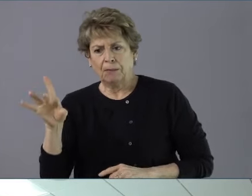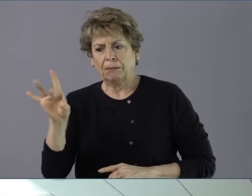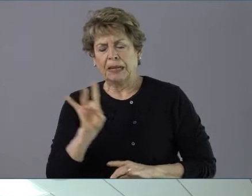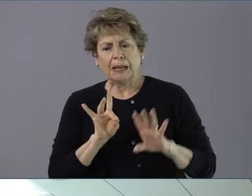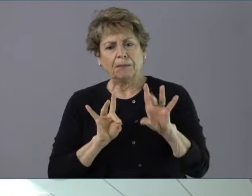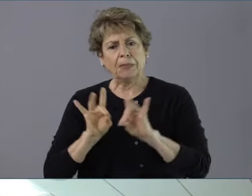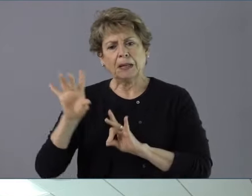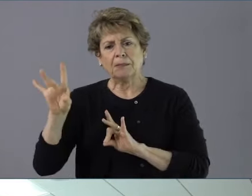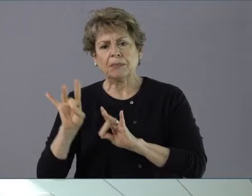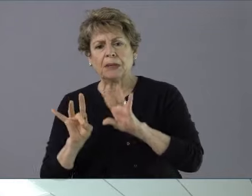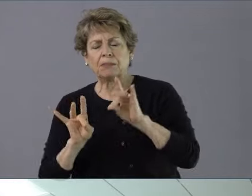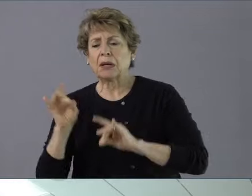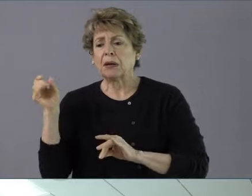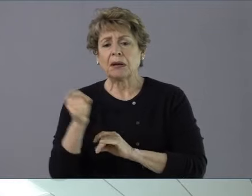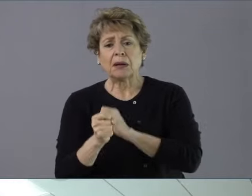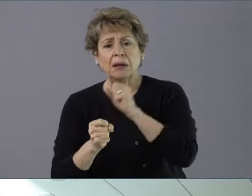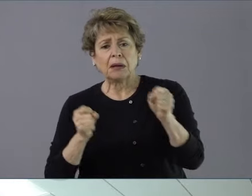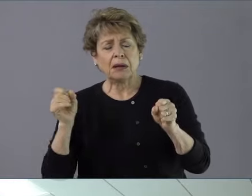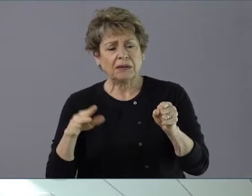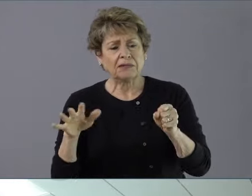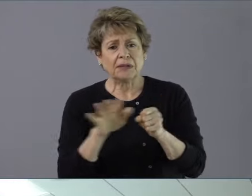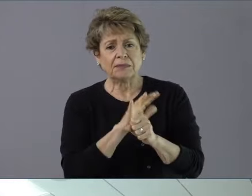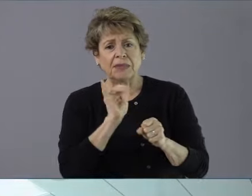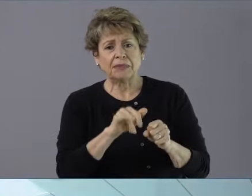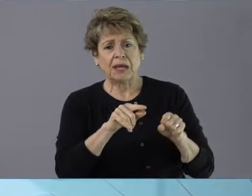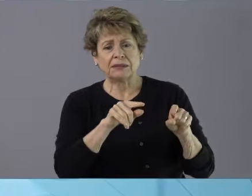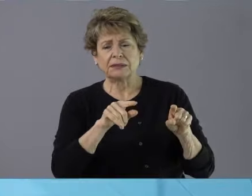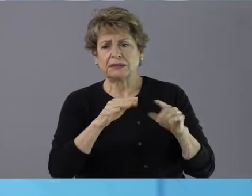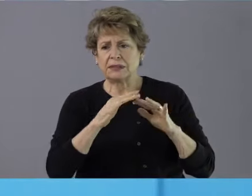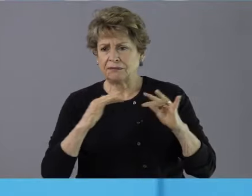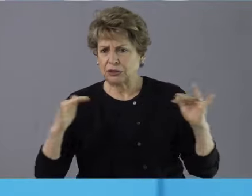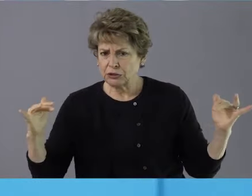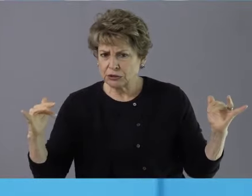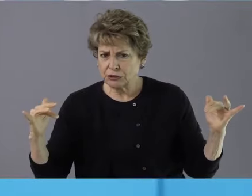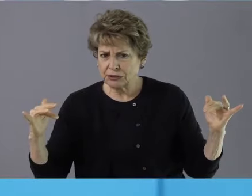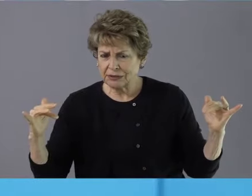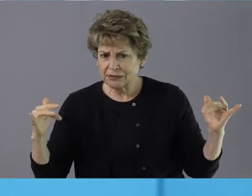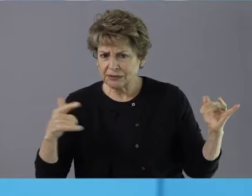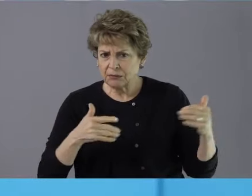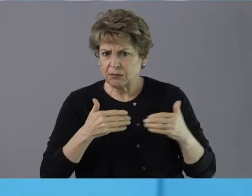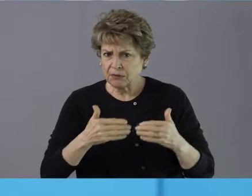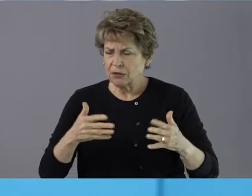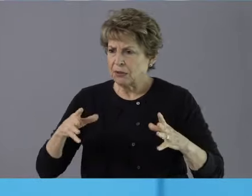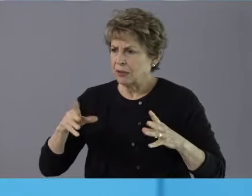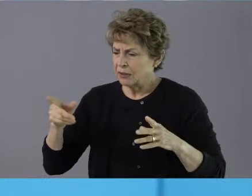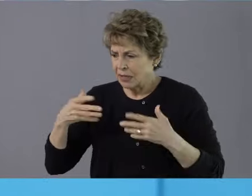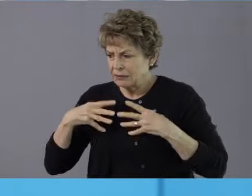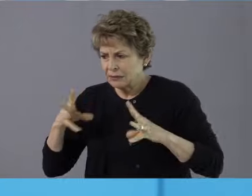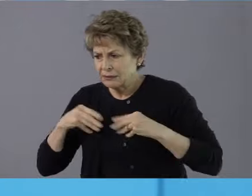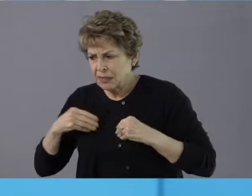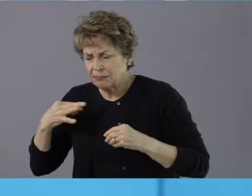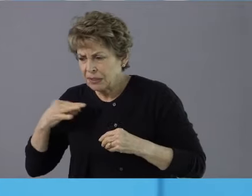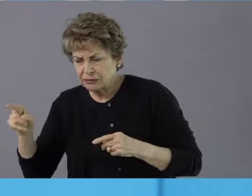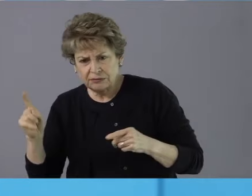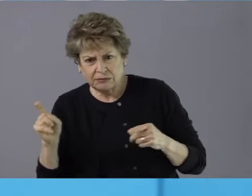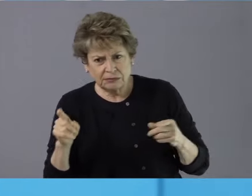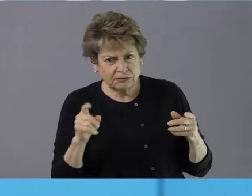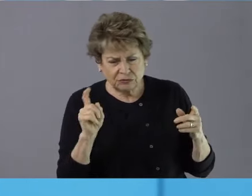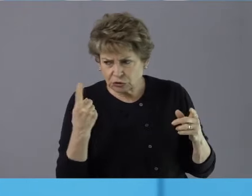population before they select these redistricting applicants? I think you'll see the applicants and the decisions be more